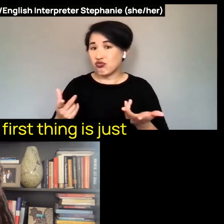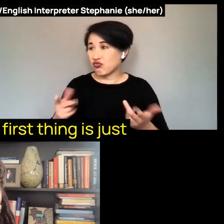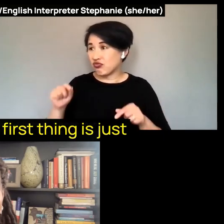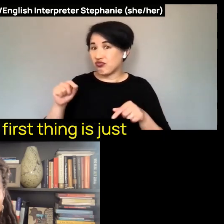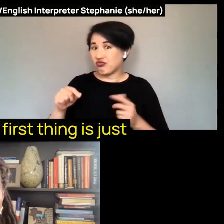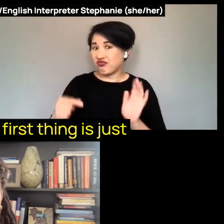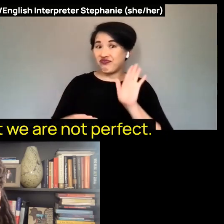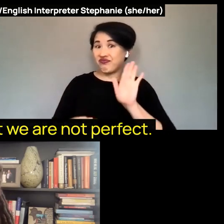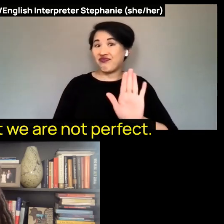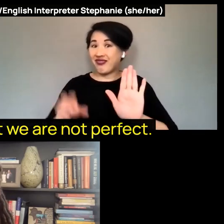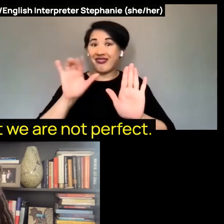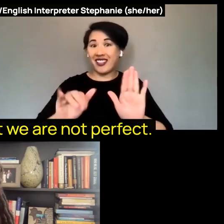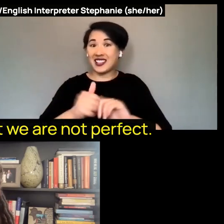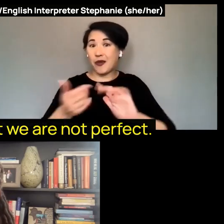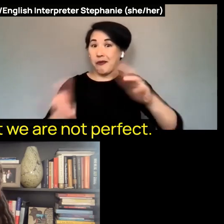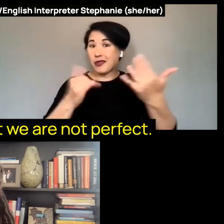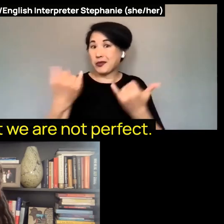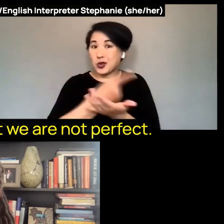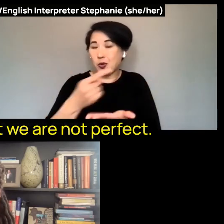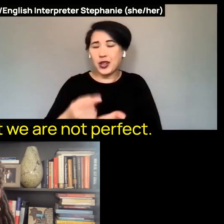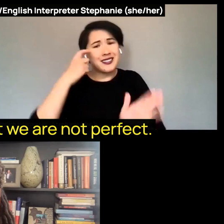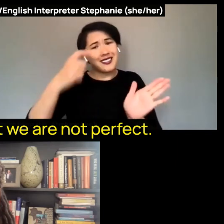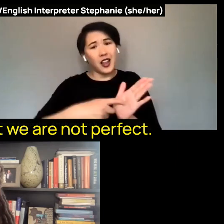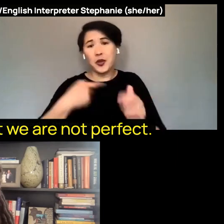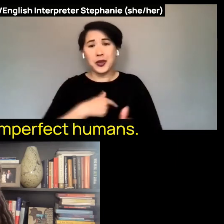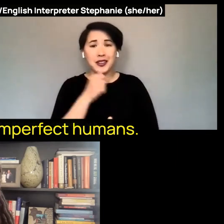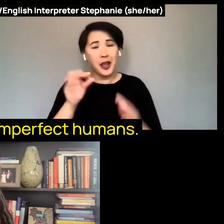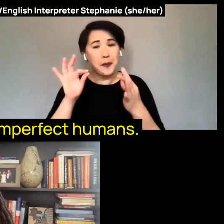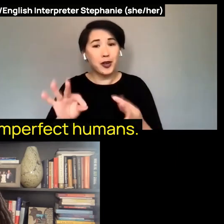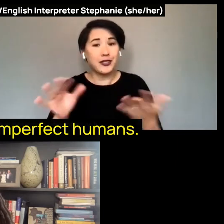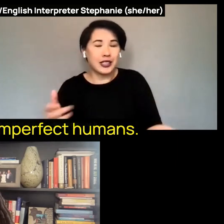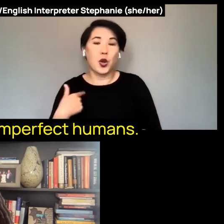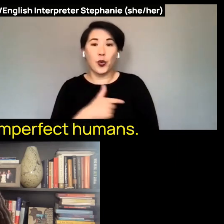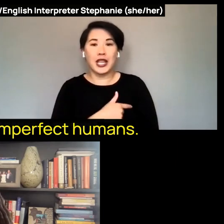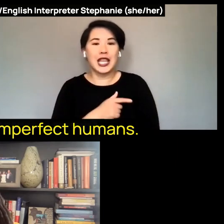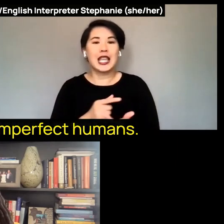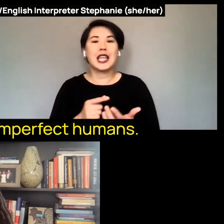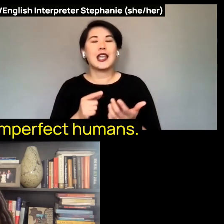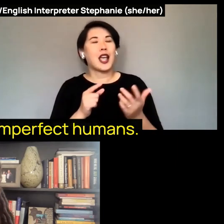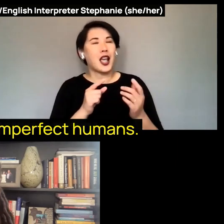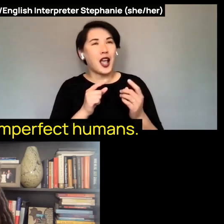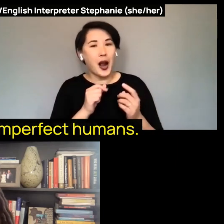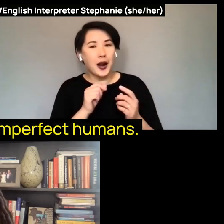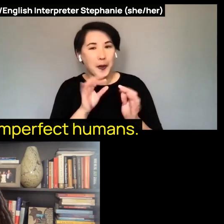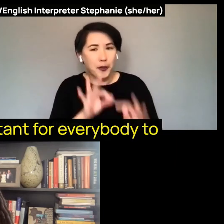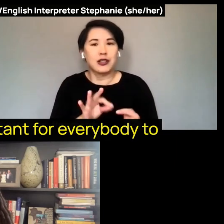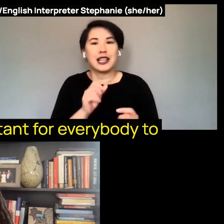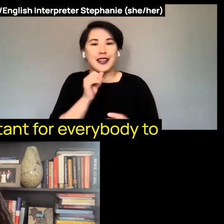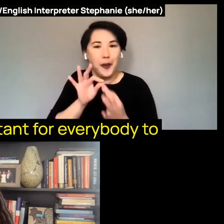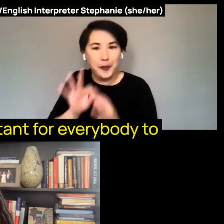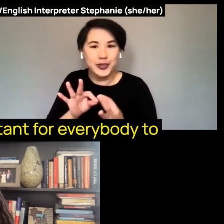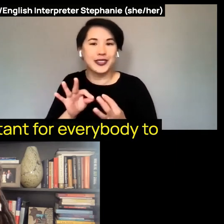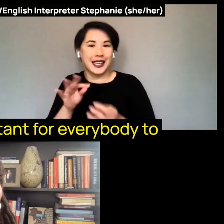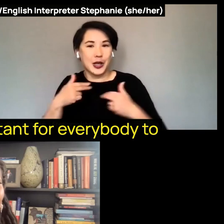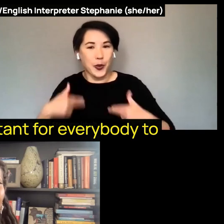think that's the first thing, is just acknowledging that we are not perfect. We are perfectly imperfect humans. Mm. And